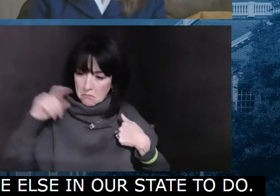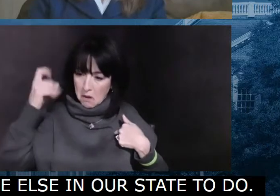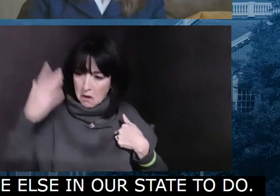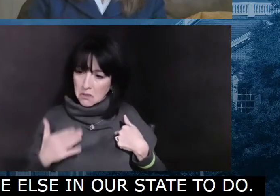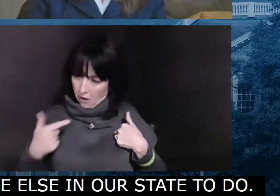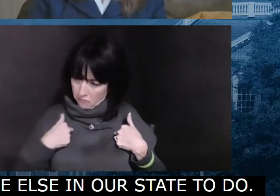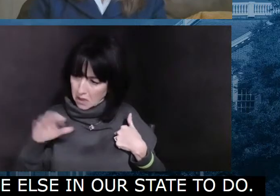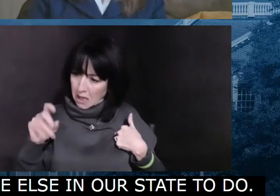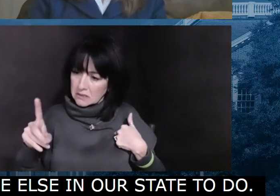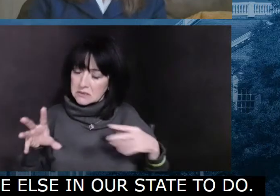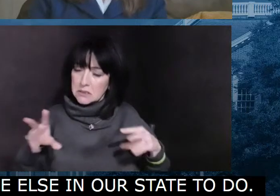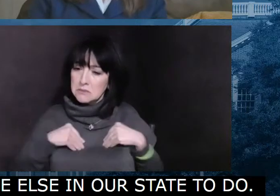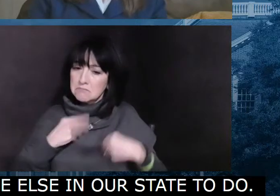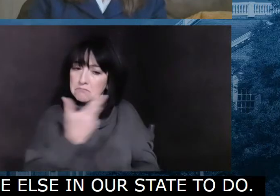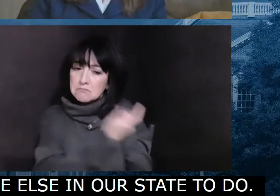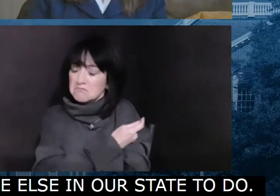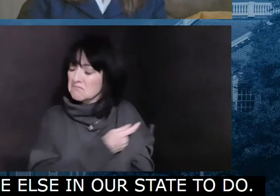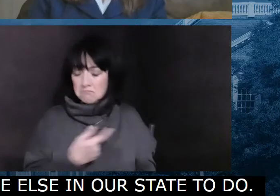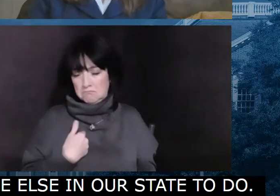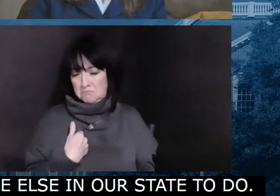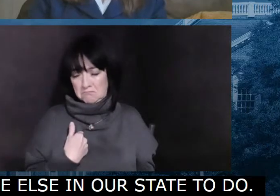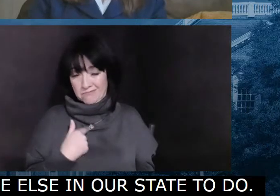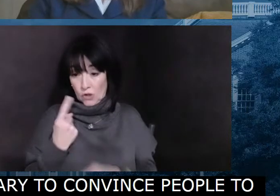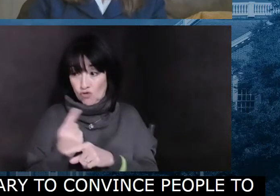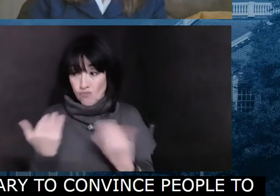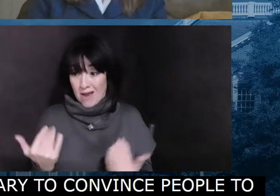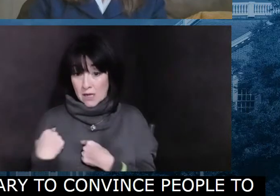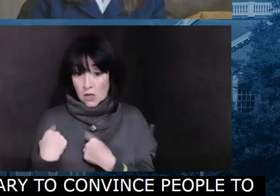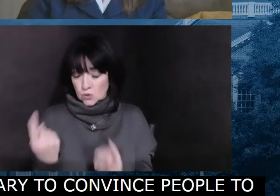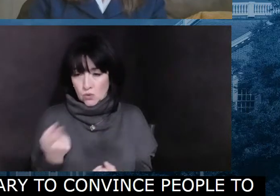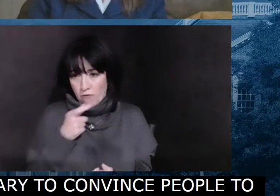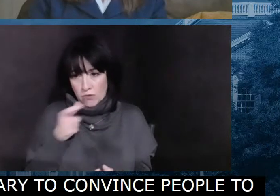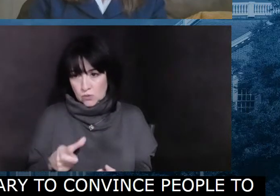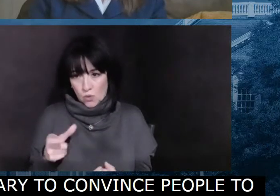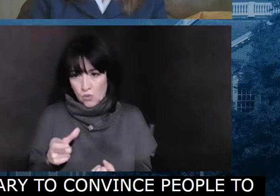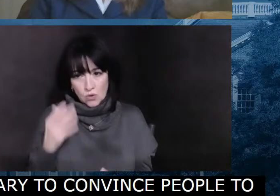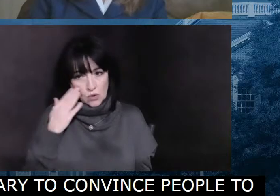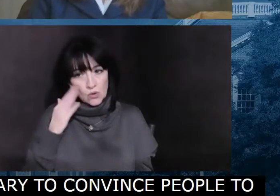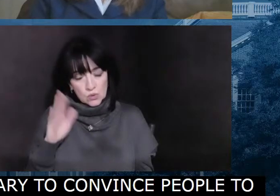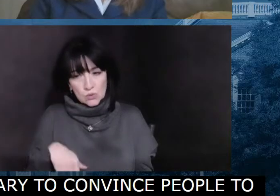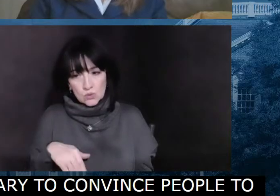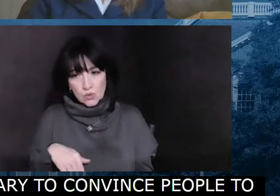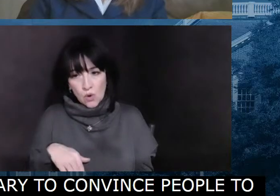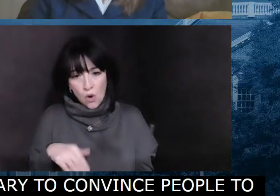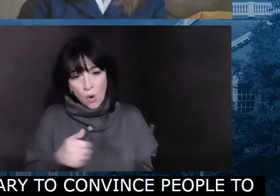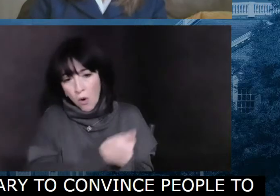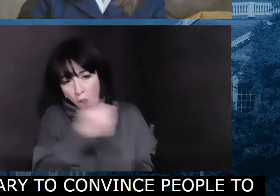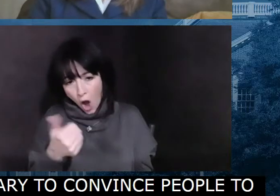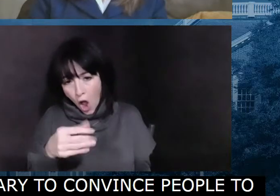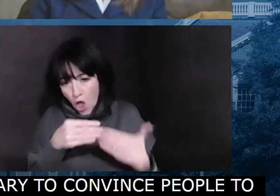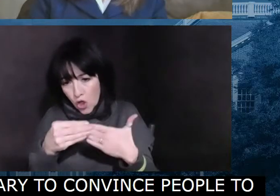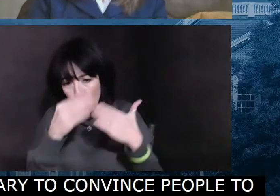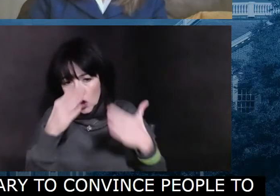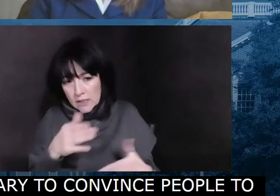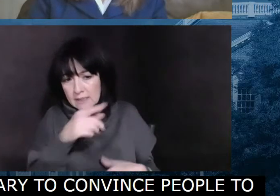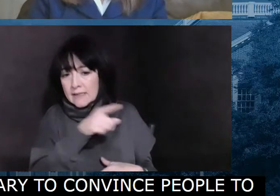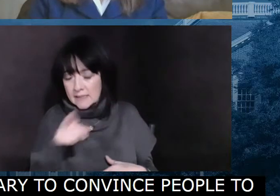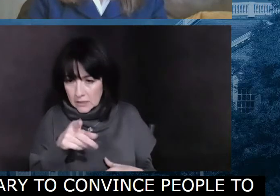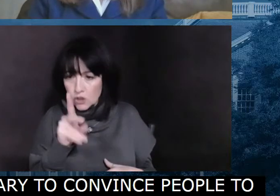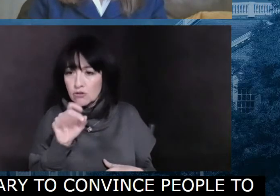like that's going to happen at this point. I know we've had people that have done that in order to get more of